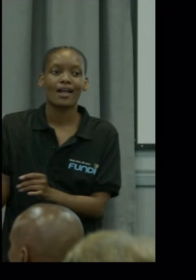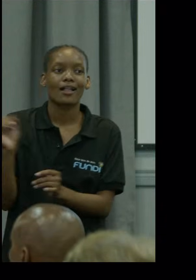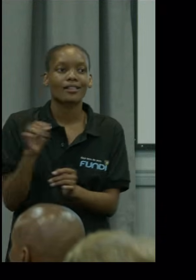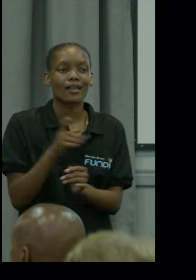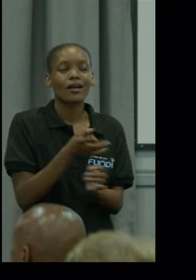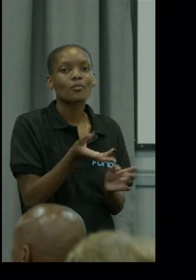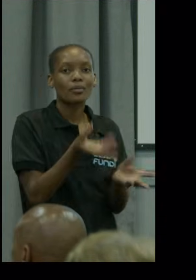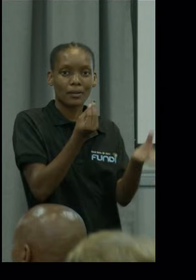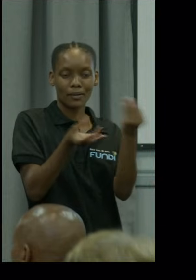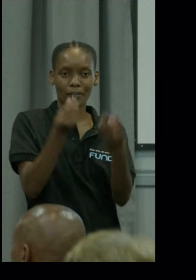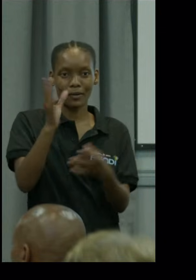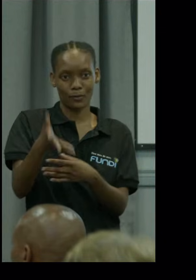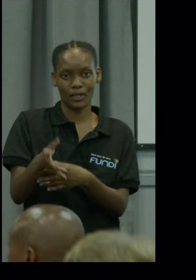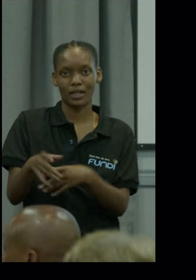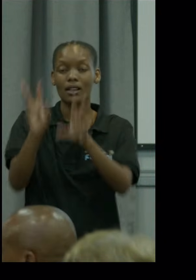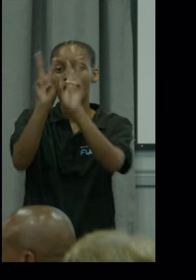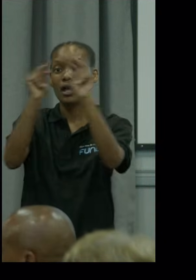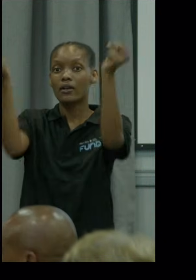Nationally,